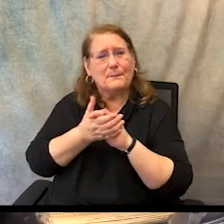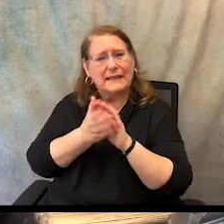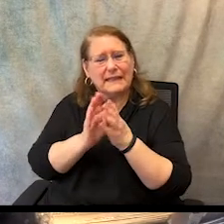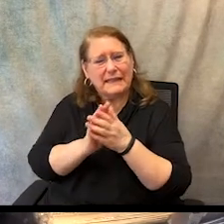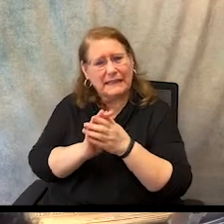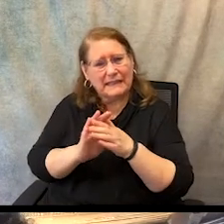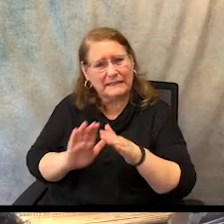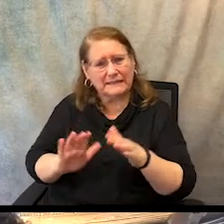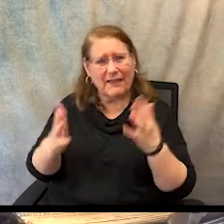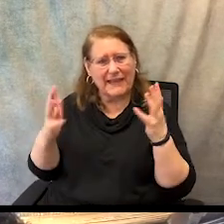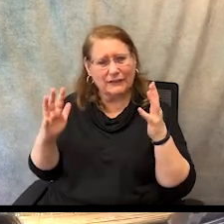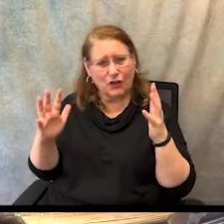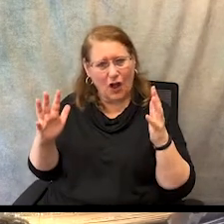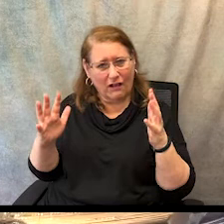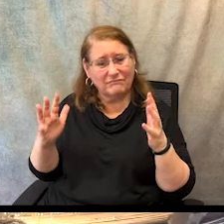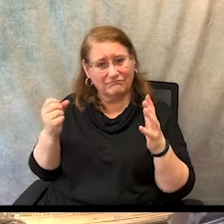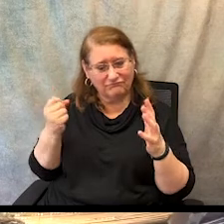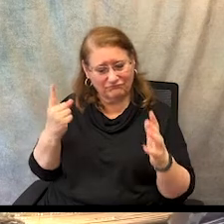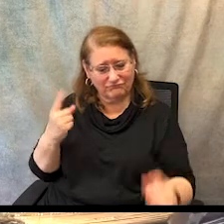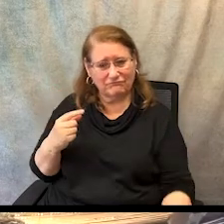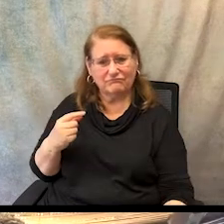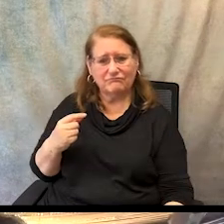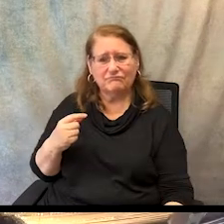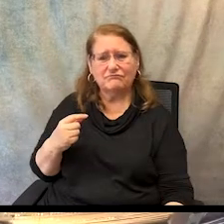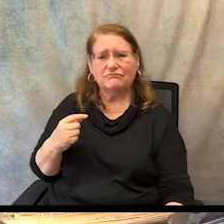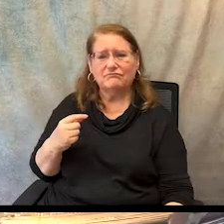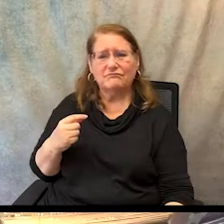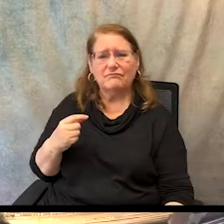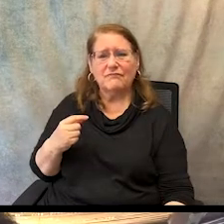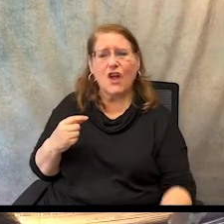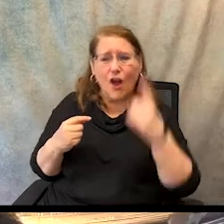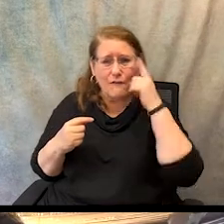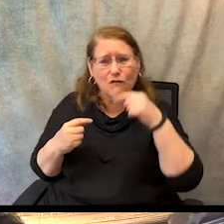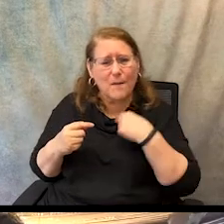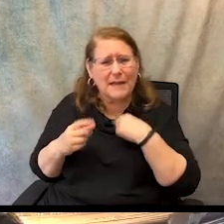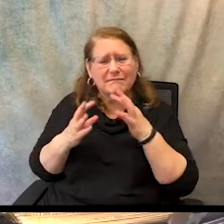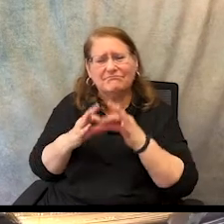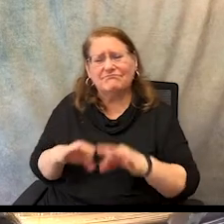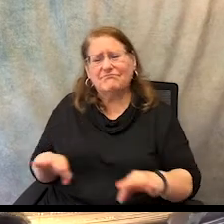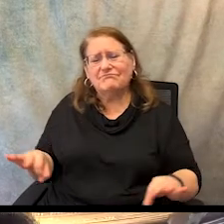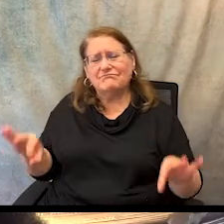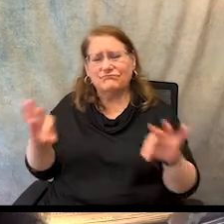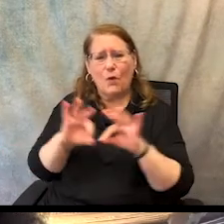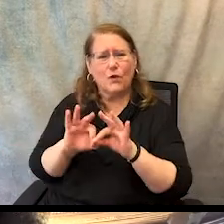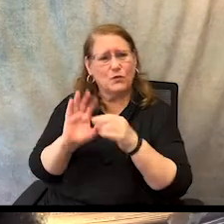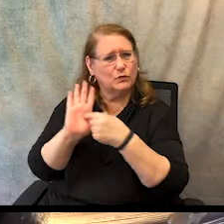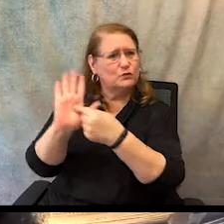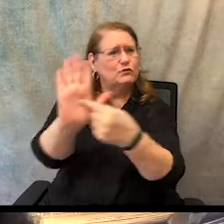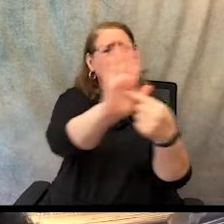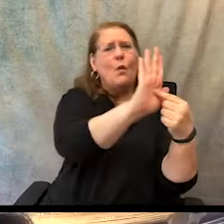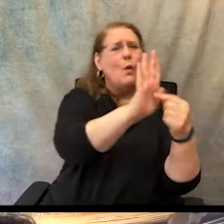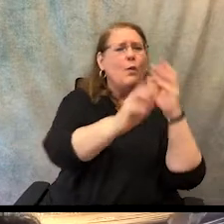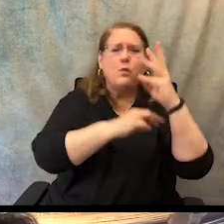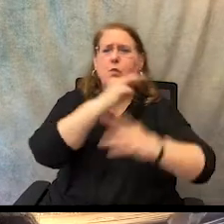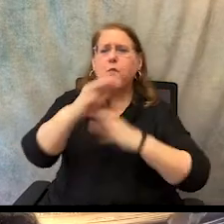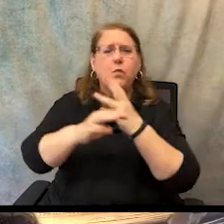peace. That's all, you know? And for me, it was very important to show it to the world